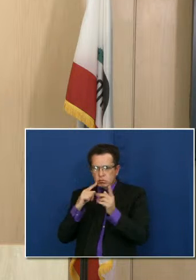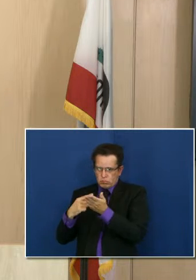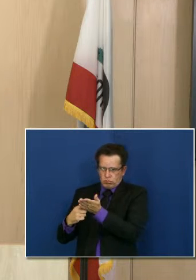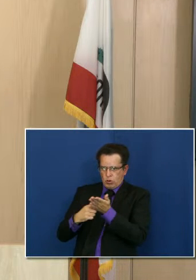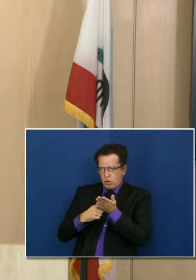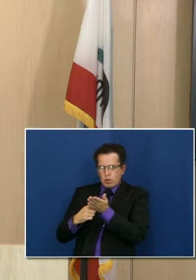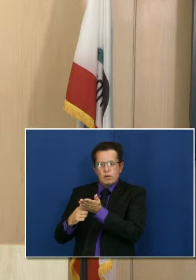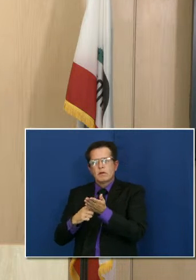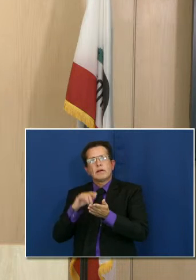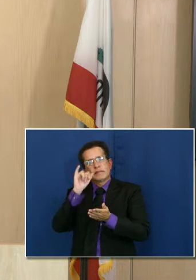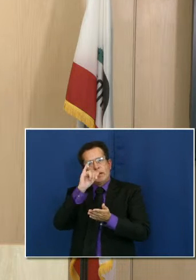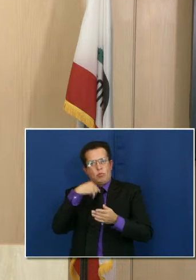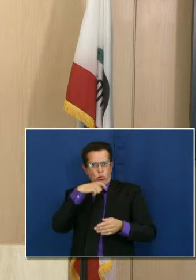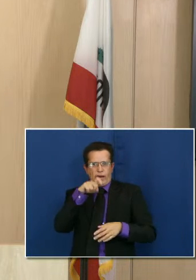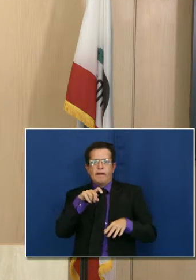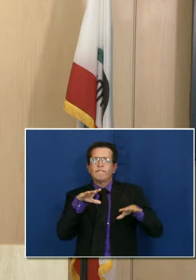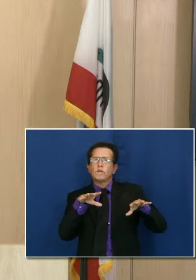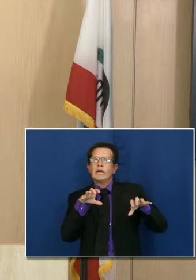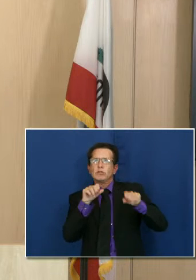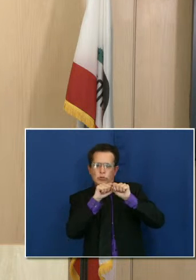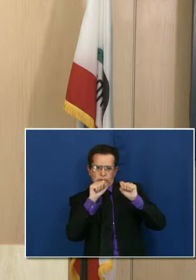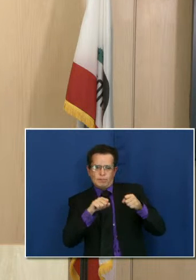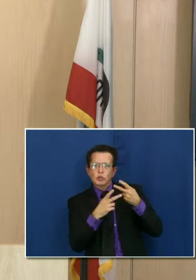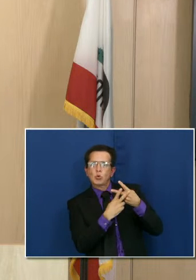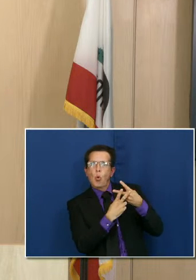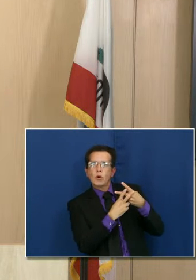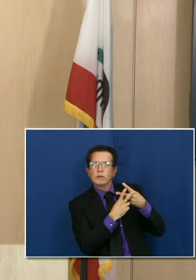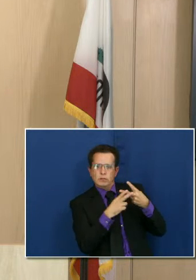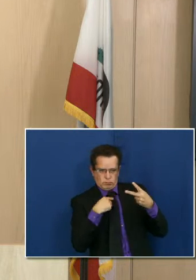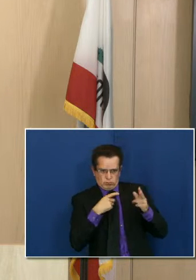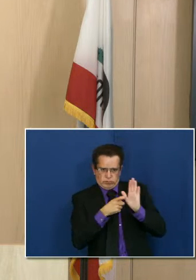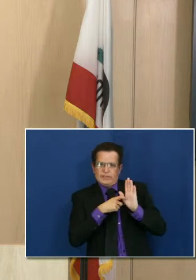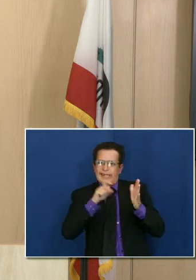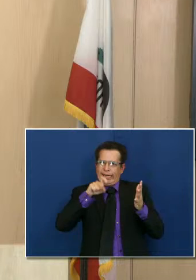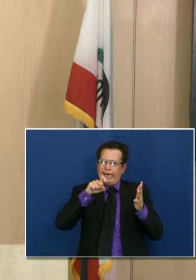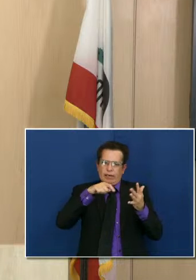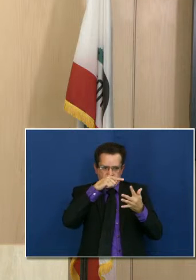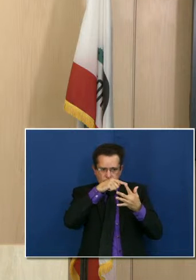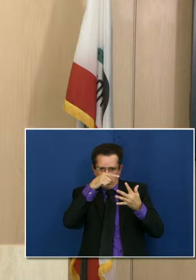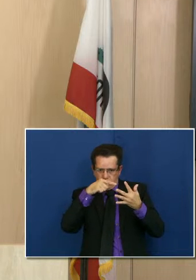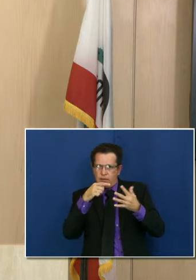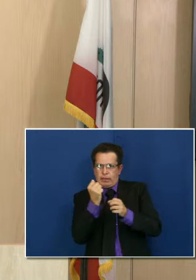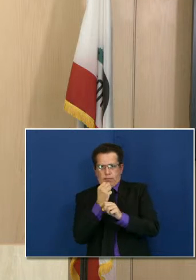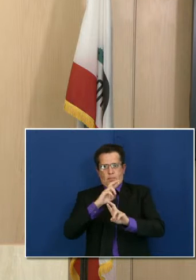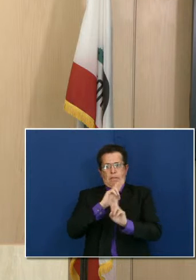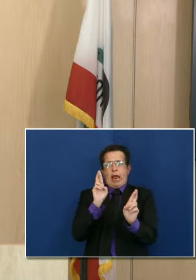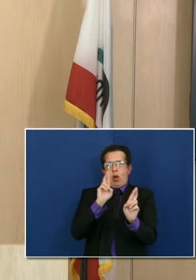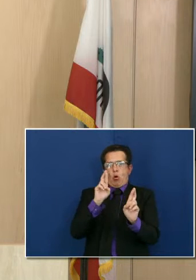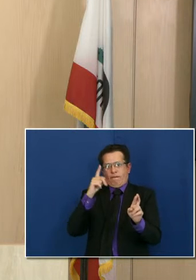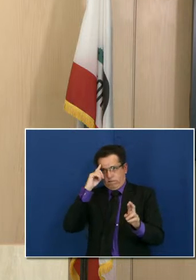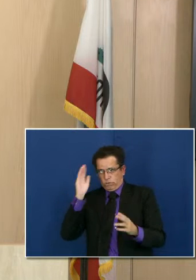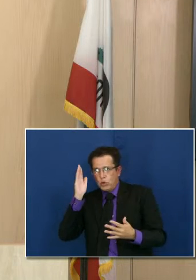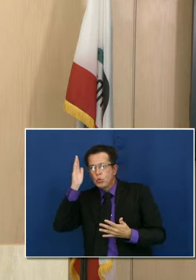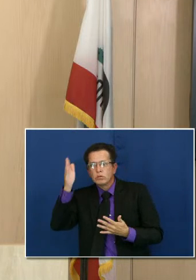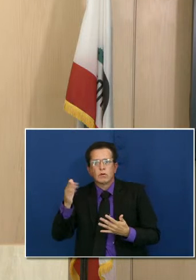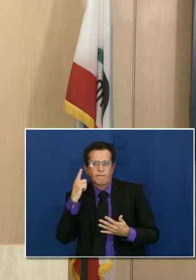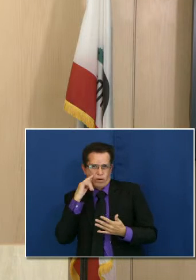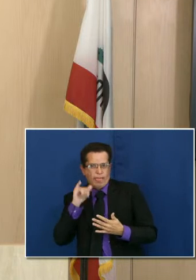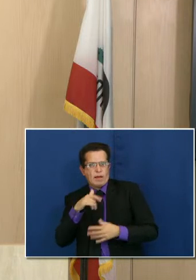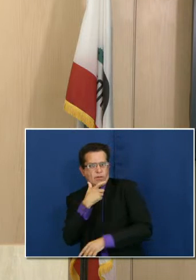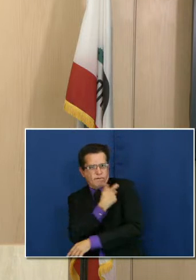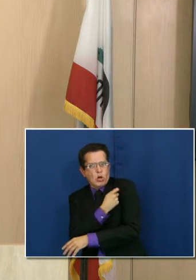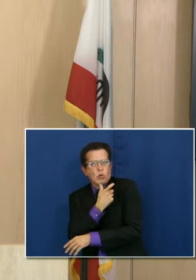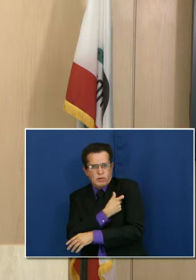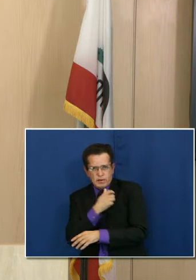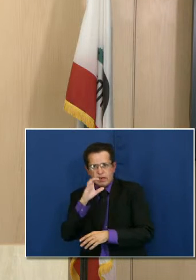ultra-low temperature freezers, data systems, other things that we may need to prepare to move forward. In addition to engaging